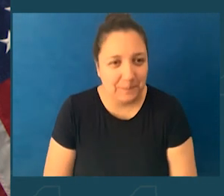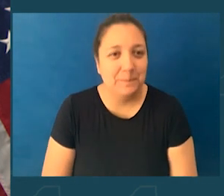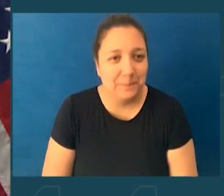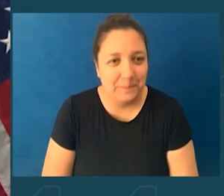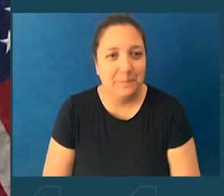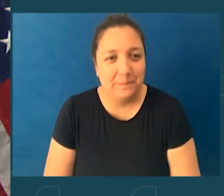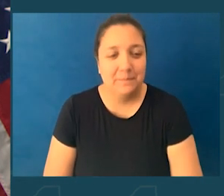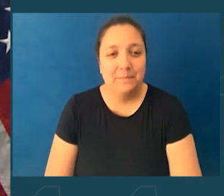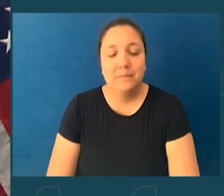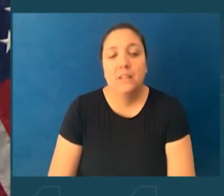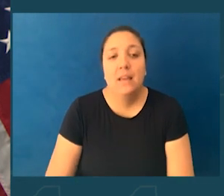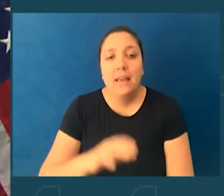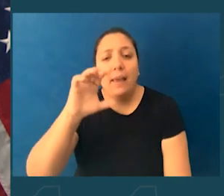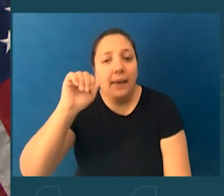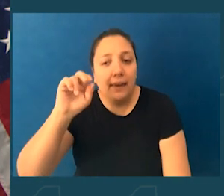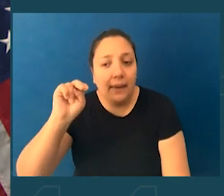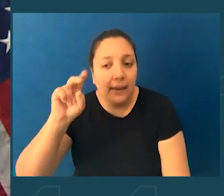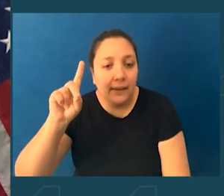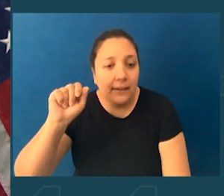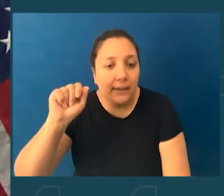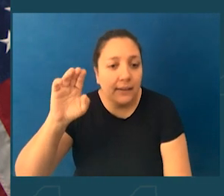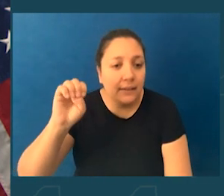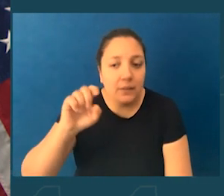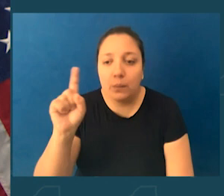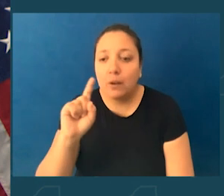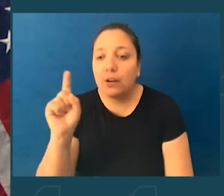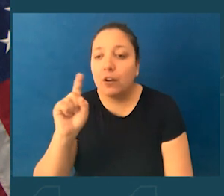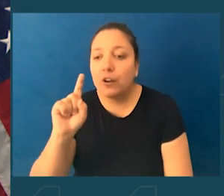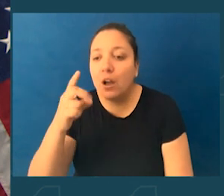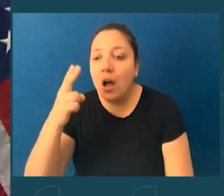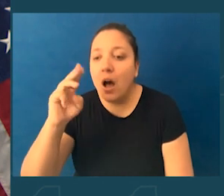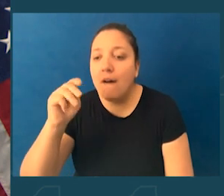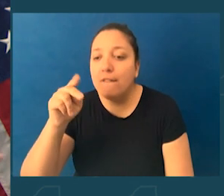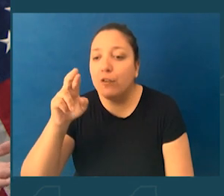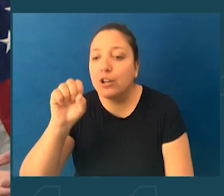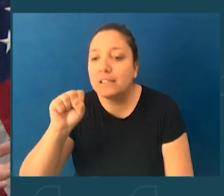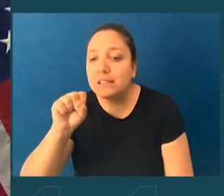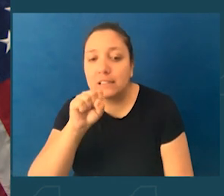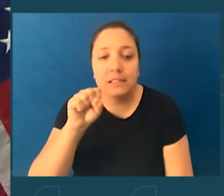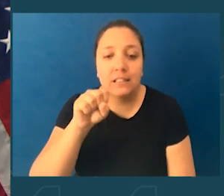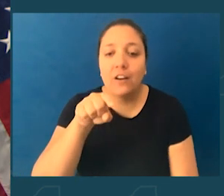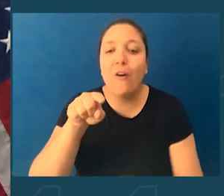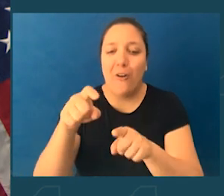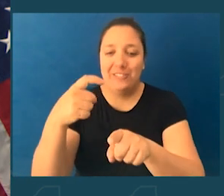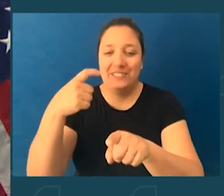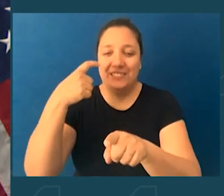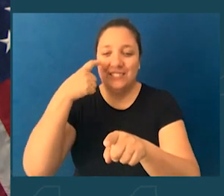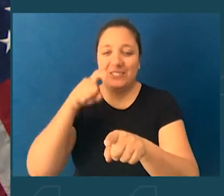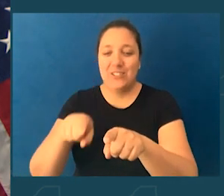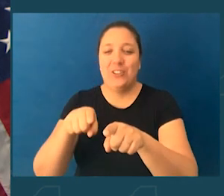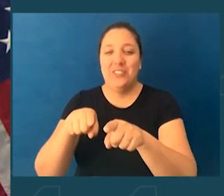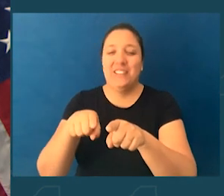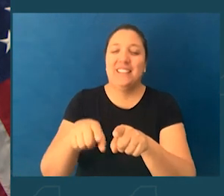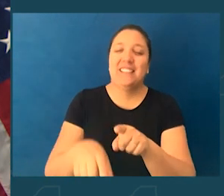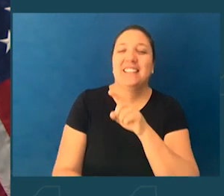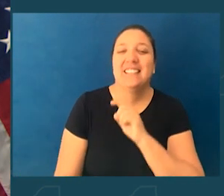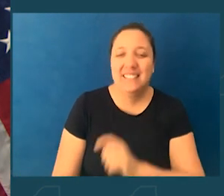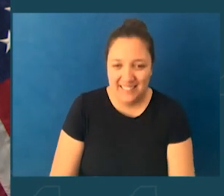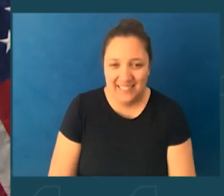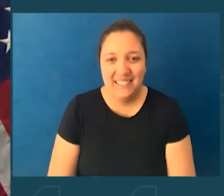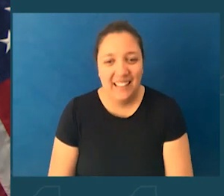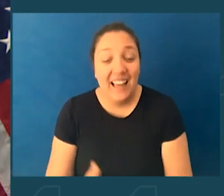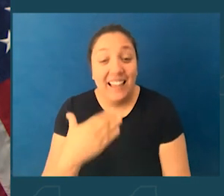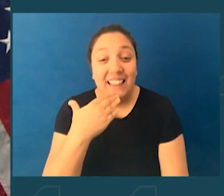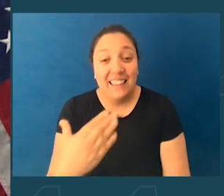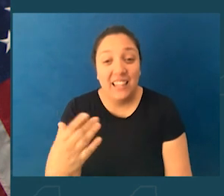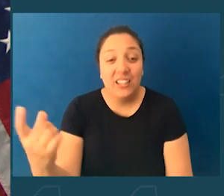Also, Candace, where are you, Candace? Candace Muffins. Where are you? Candace, right there, right in the front. I should have noticed you right off the bat. And thank you for allowing us to